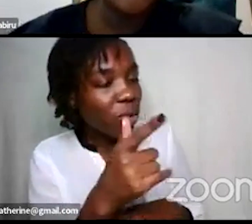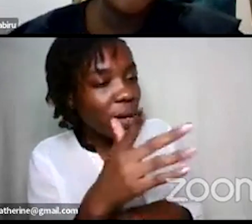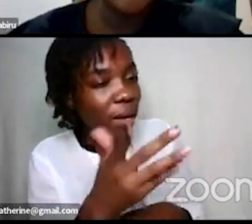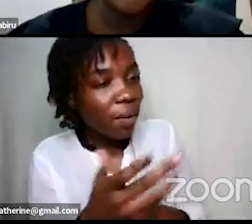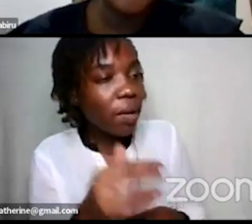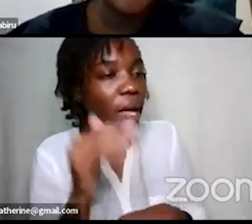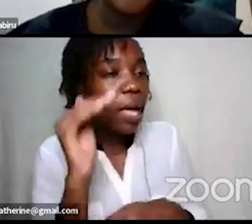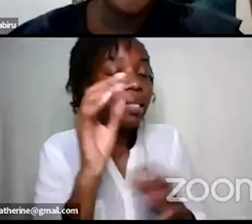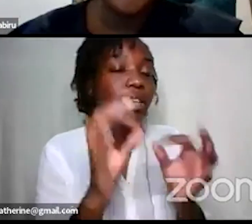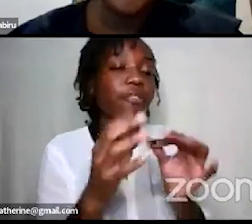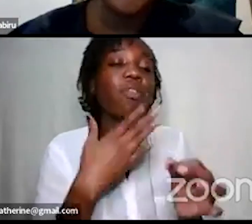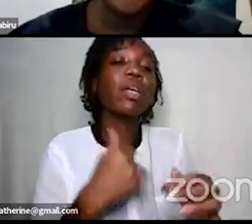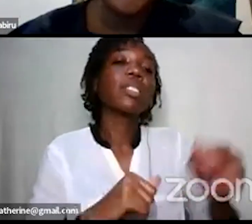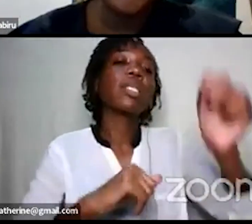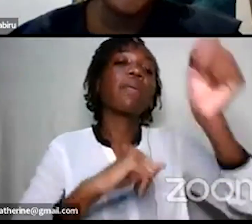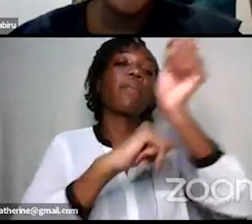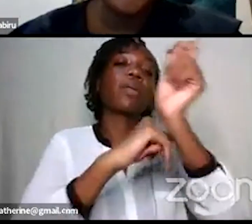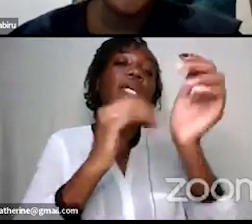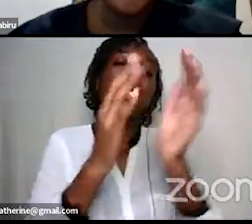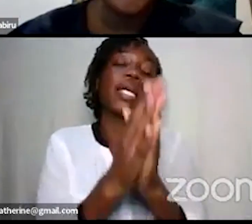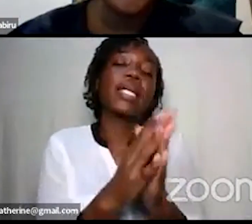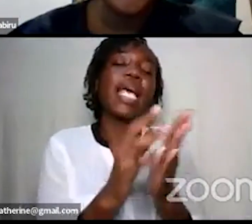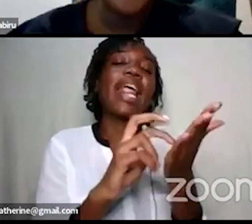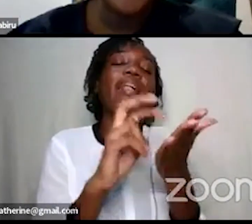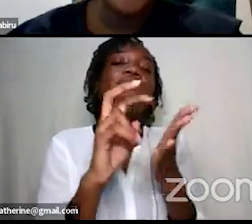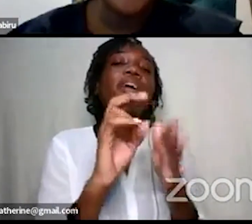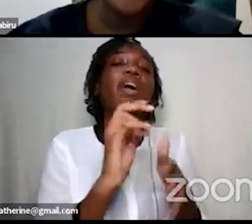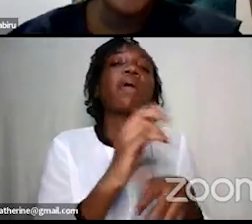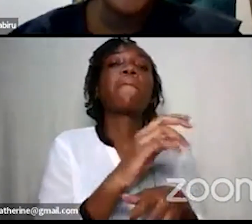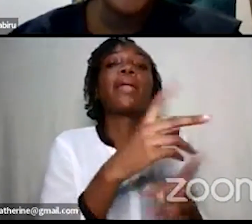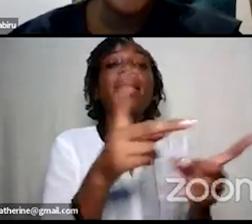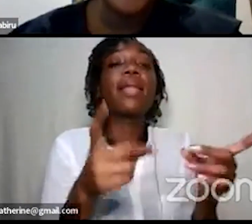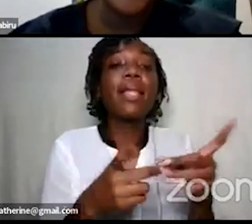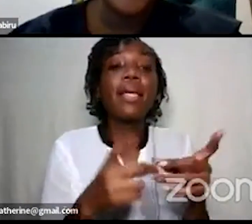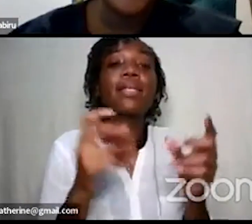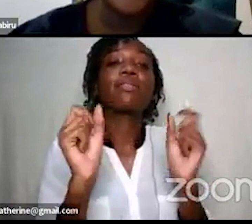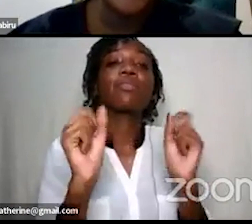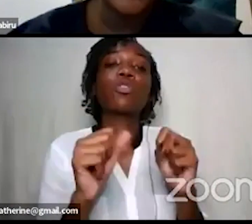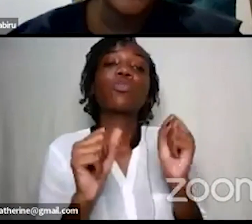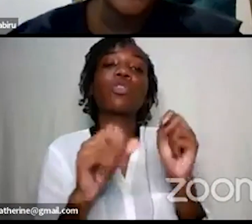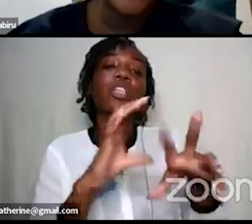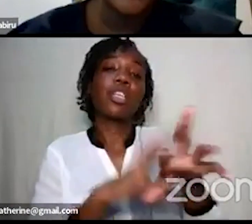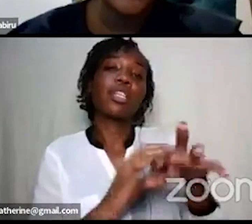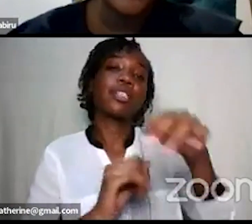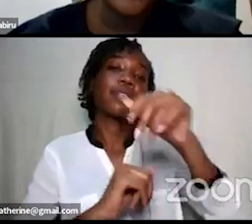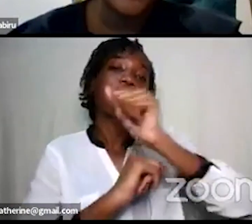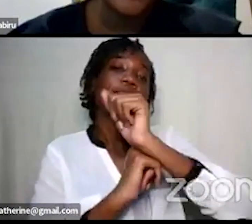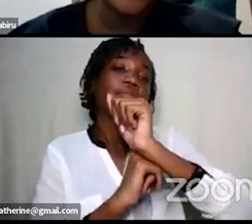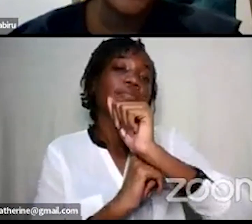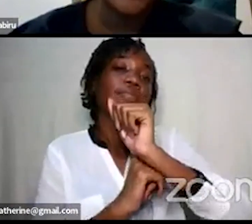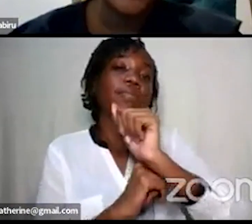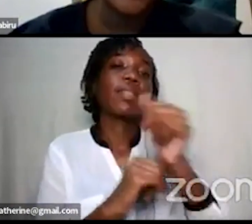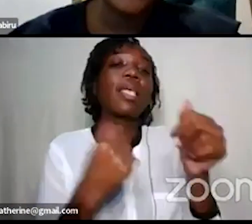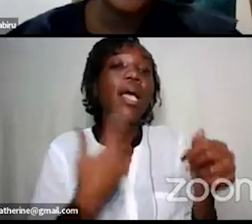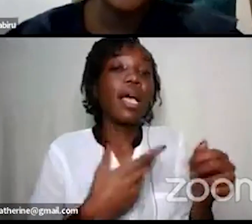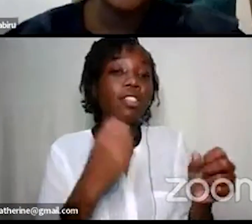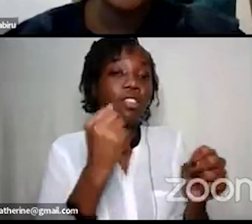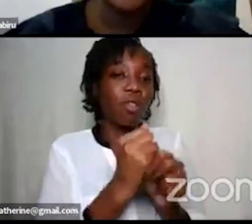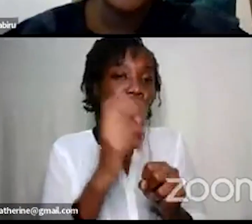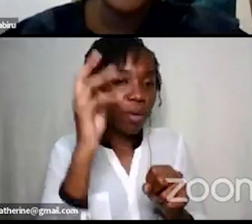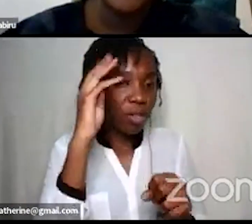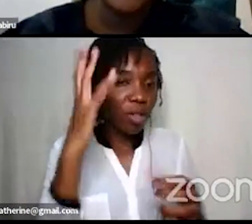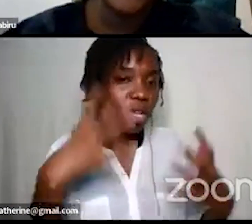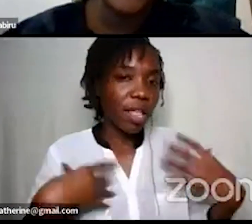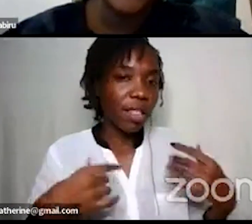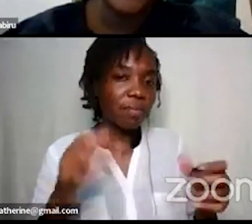whether they need support, and refer them to places where they are able to get support. We have done a lot of mental health. Please go to